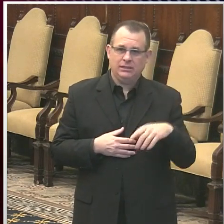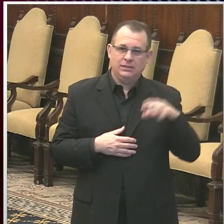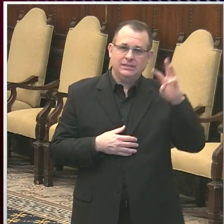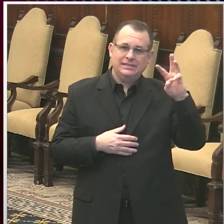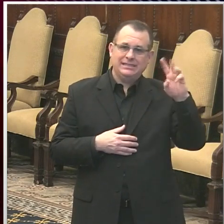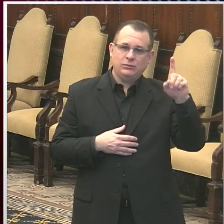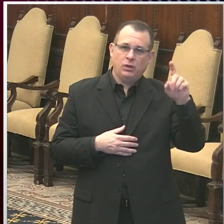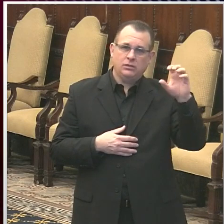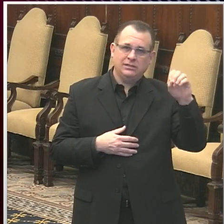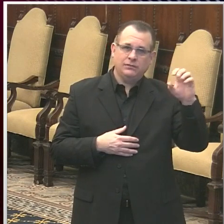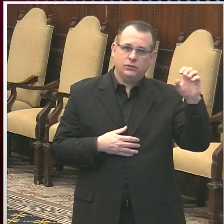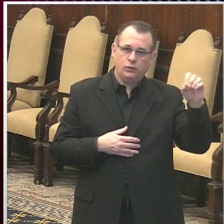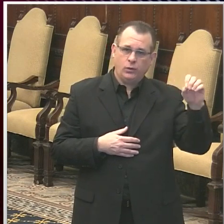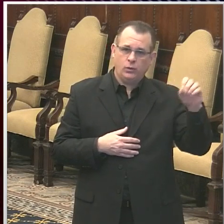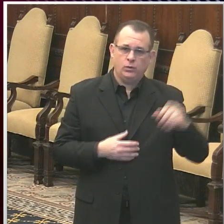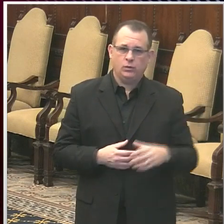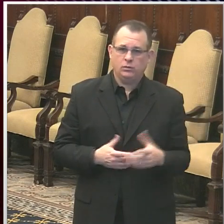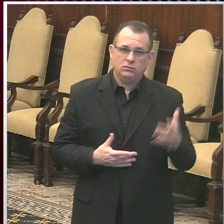It's